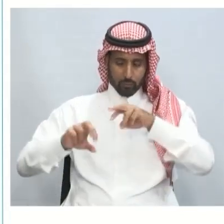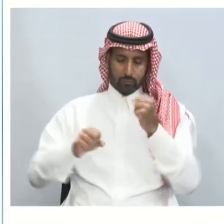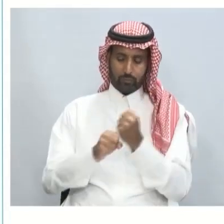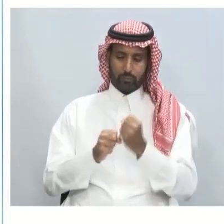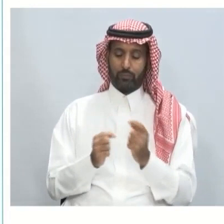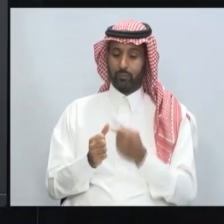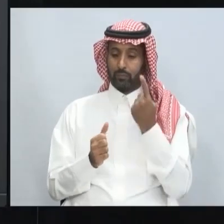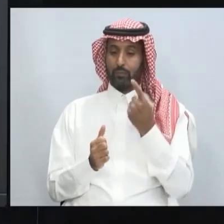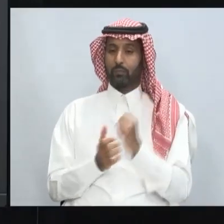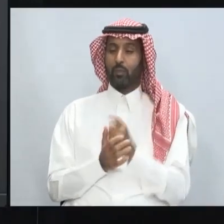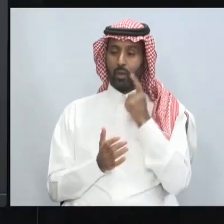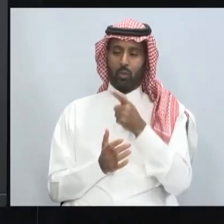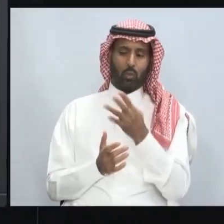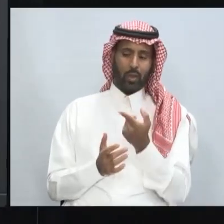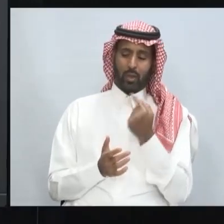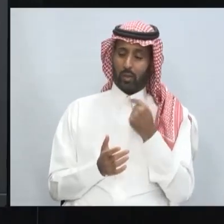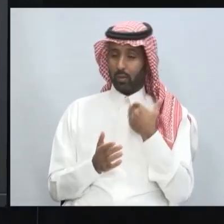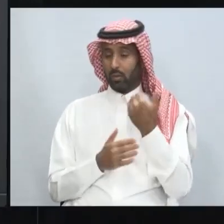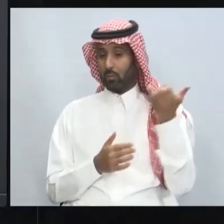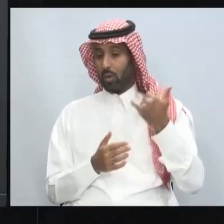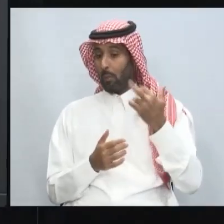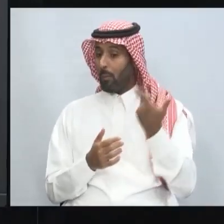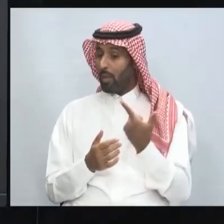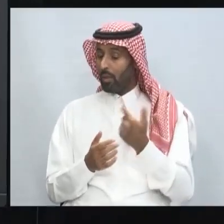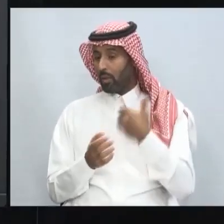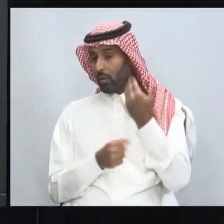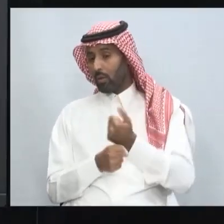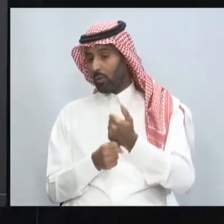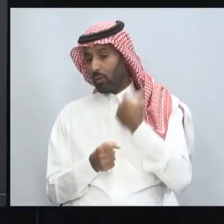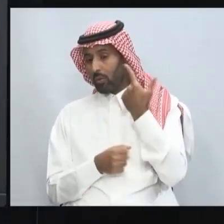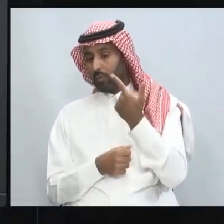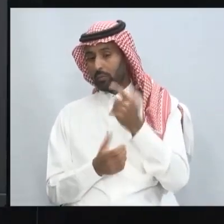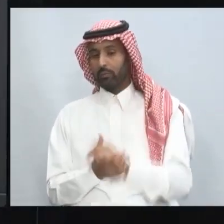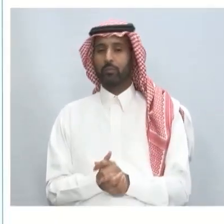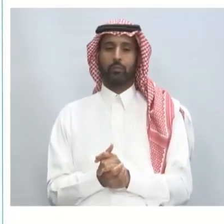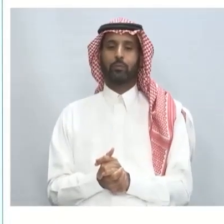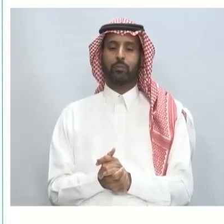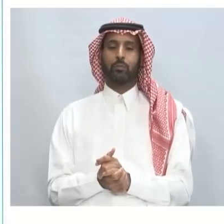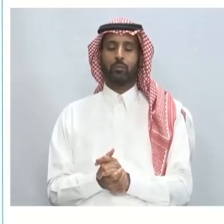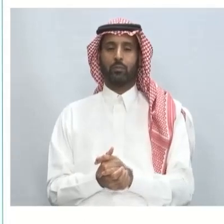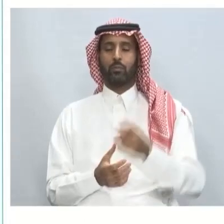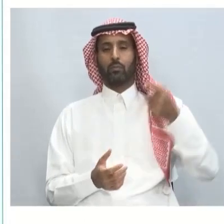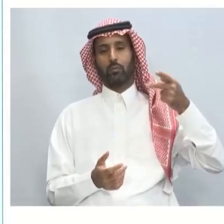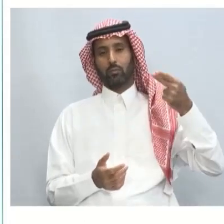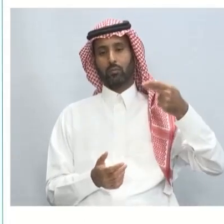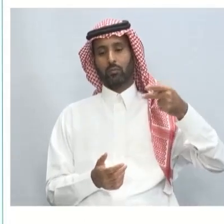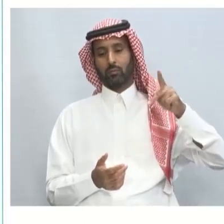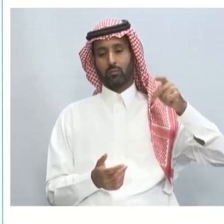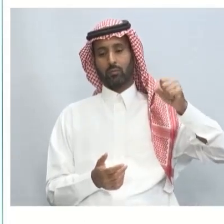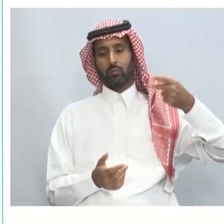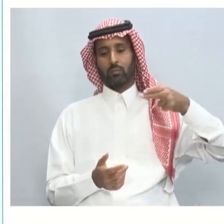the first question. He wants to see your interests. What do you want to do in your future? Khalid replied, actually,